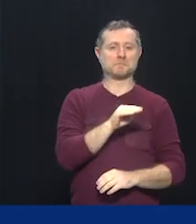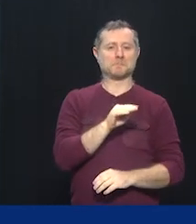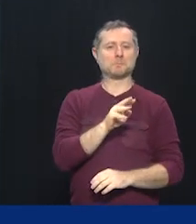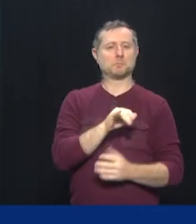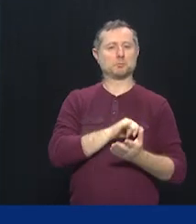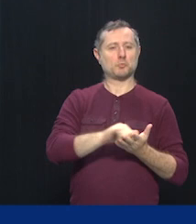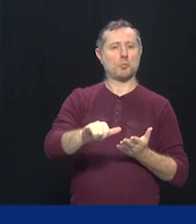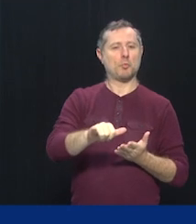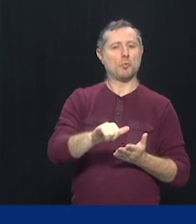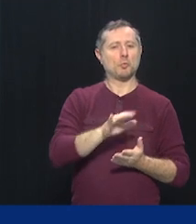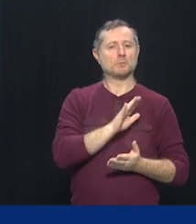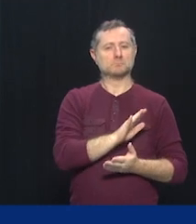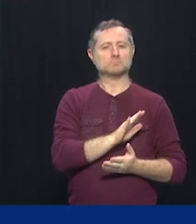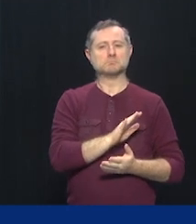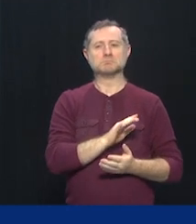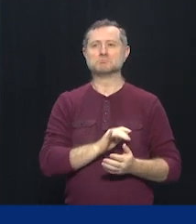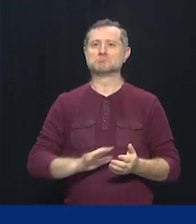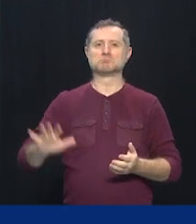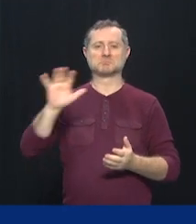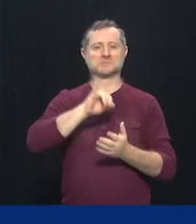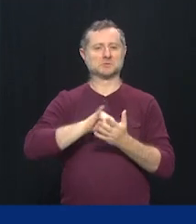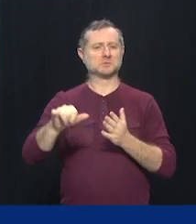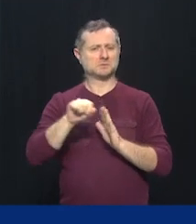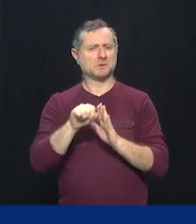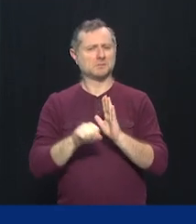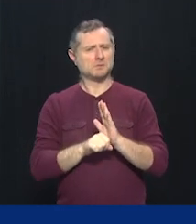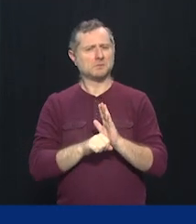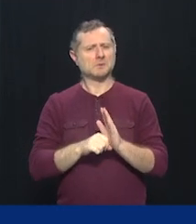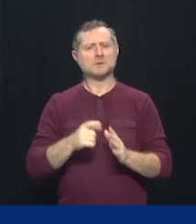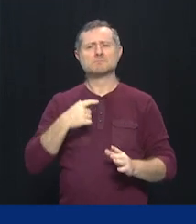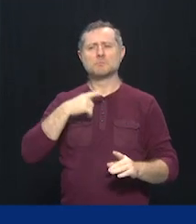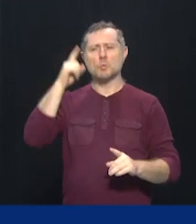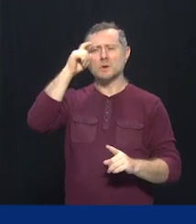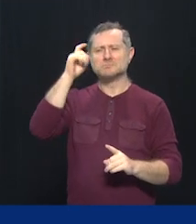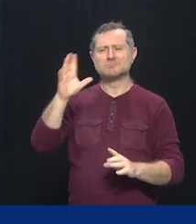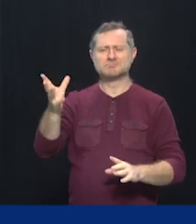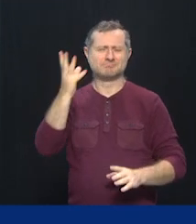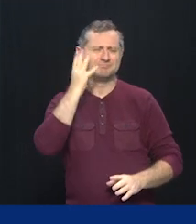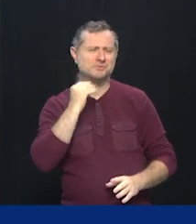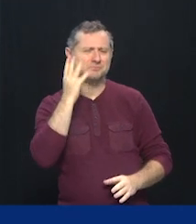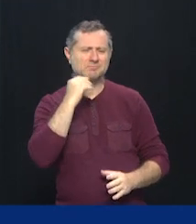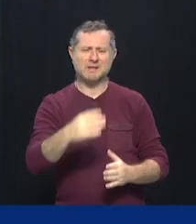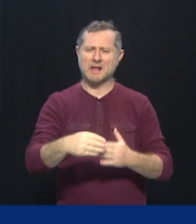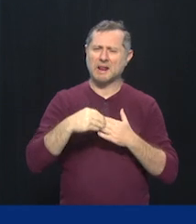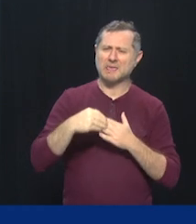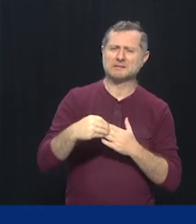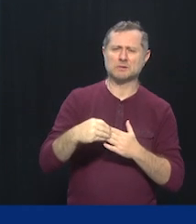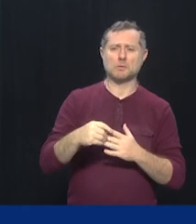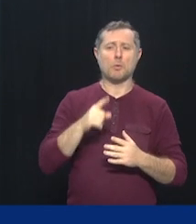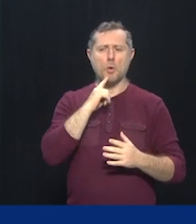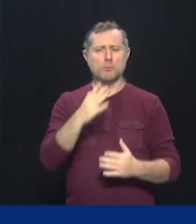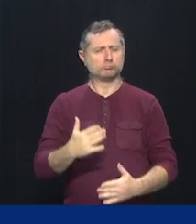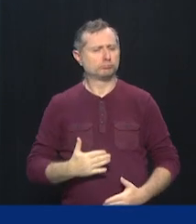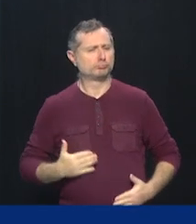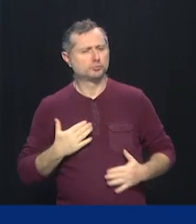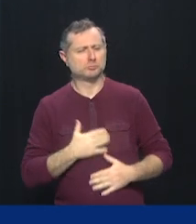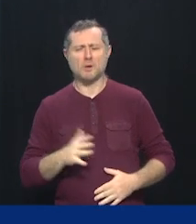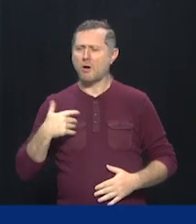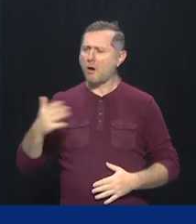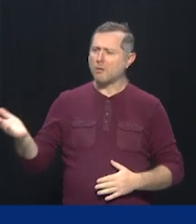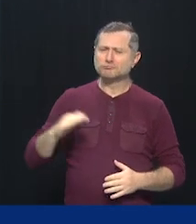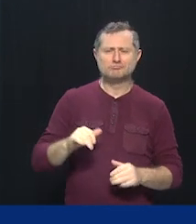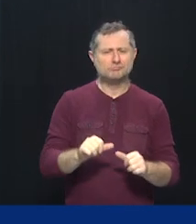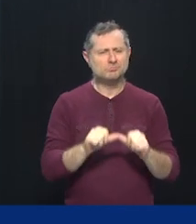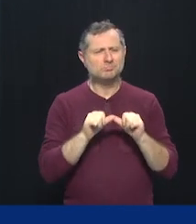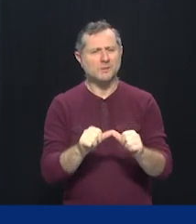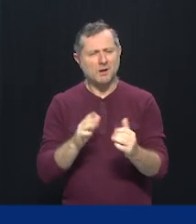state. Her wise and experienced leadership is most appreciated as we continue to navigate the